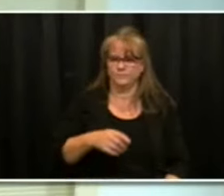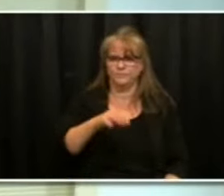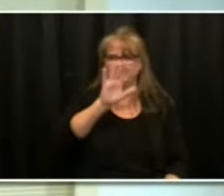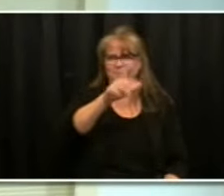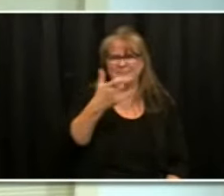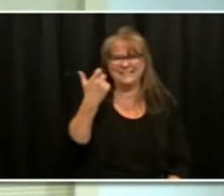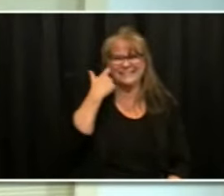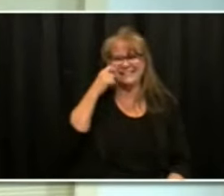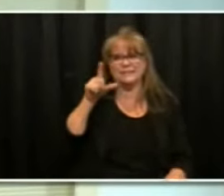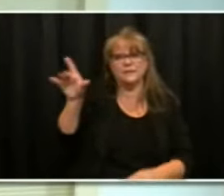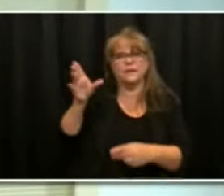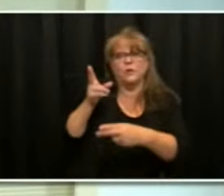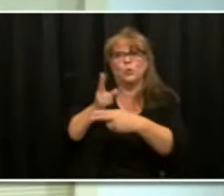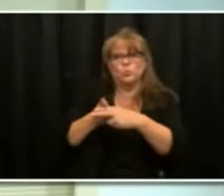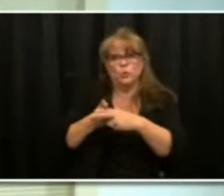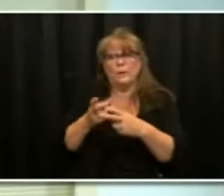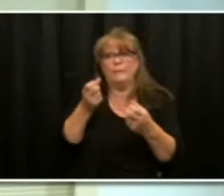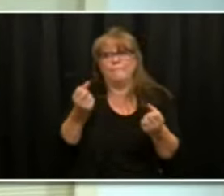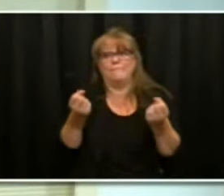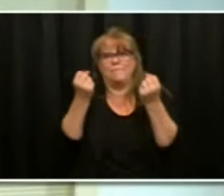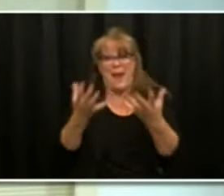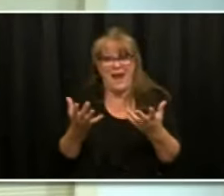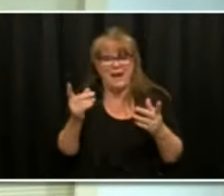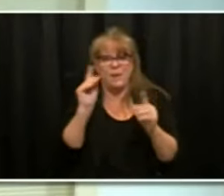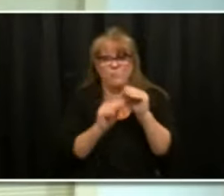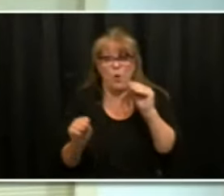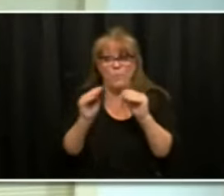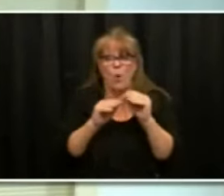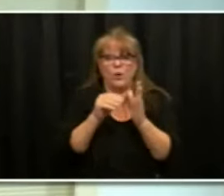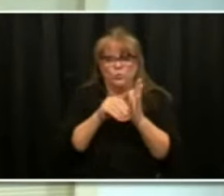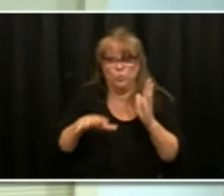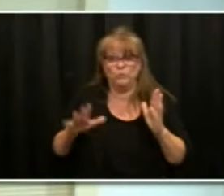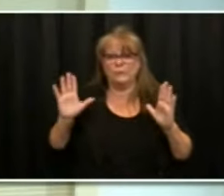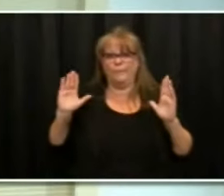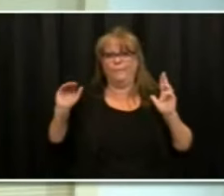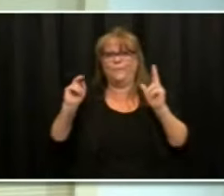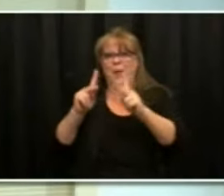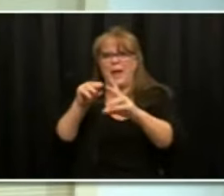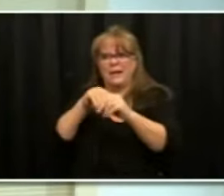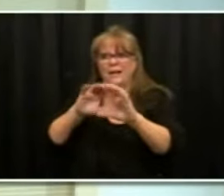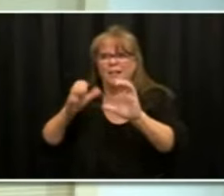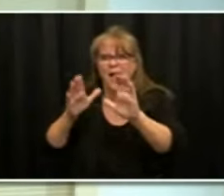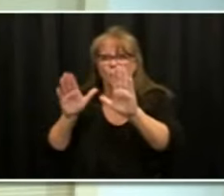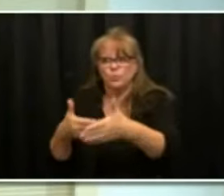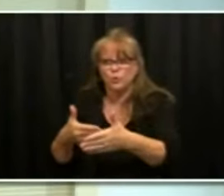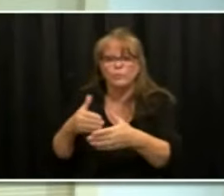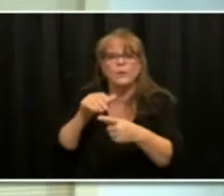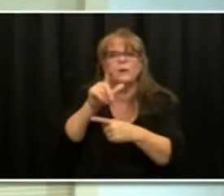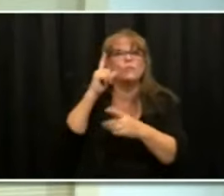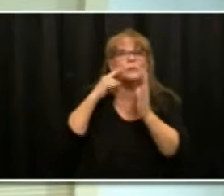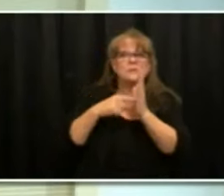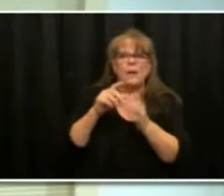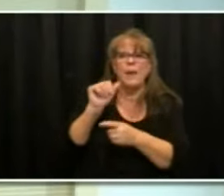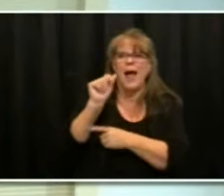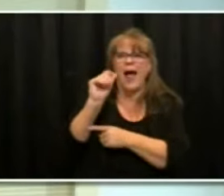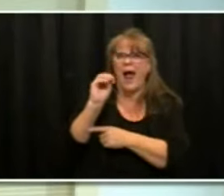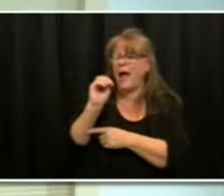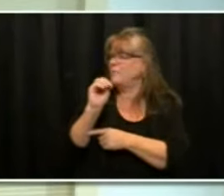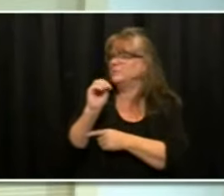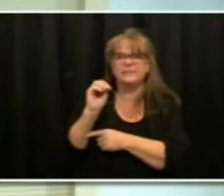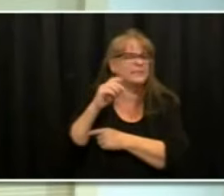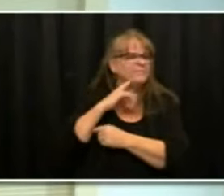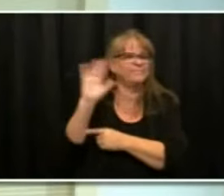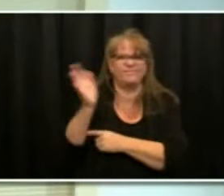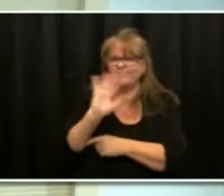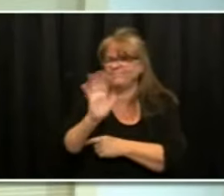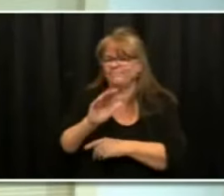schools have come back, but we are seeing a number of districts, especially in Adams County, either stay remote or move back remote. And so